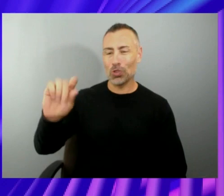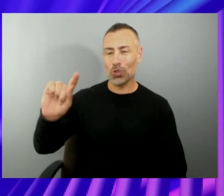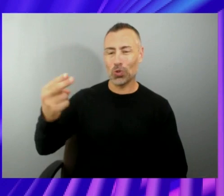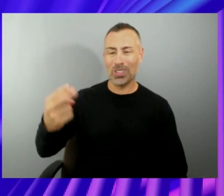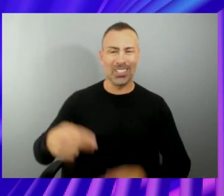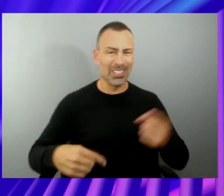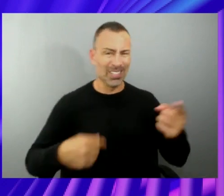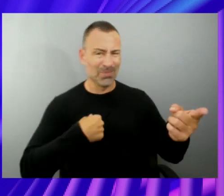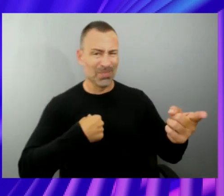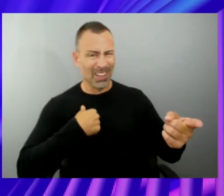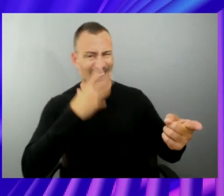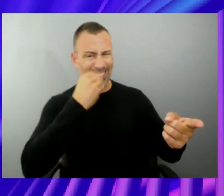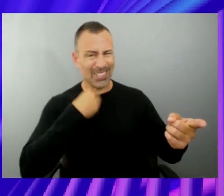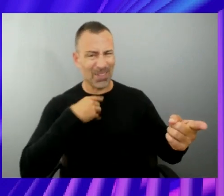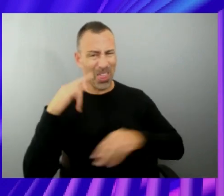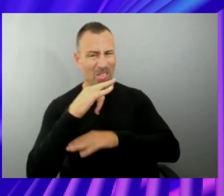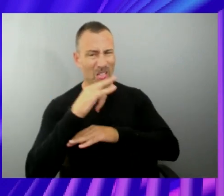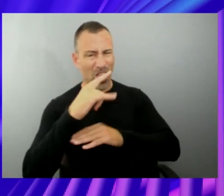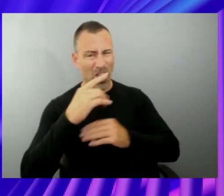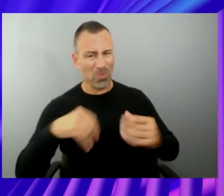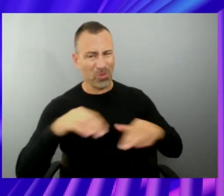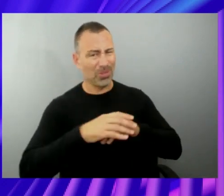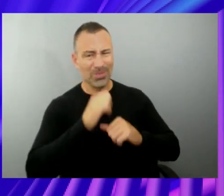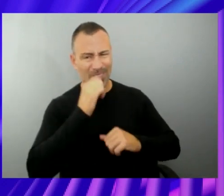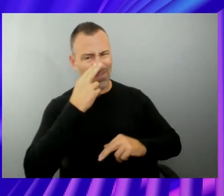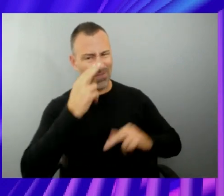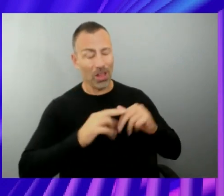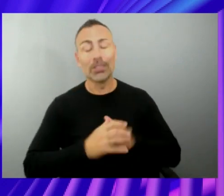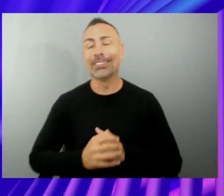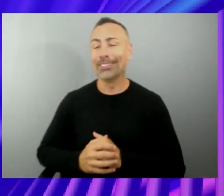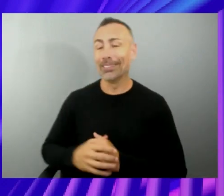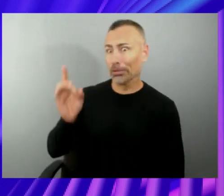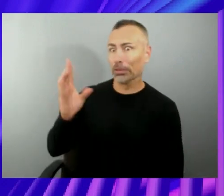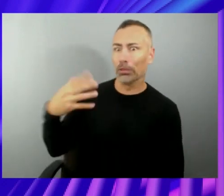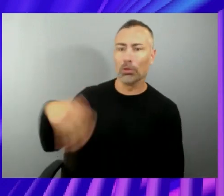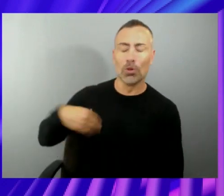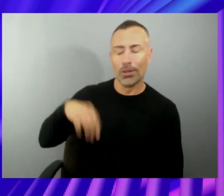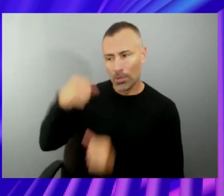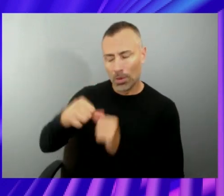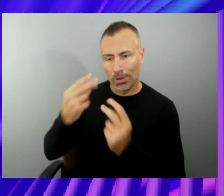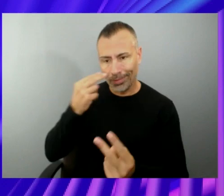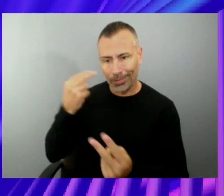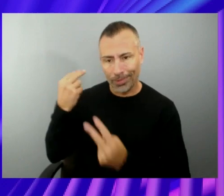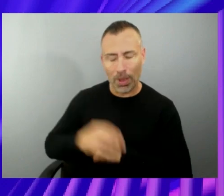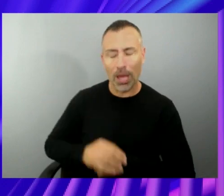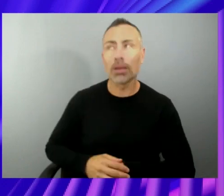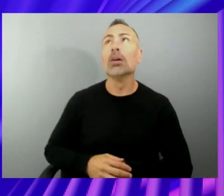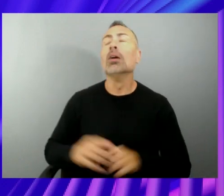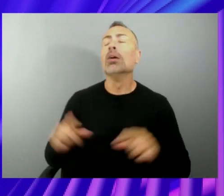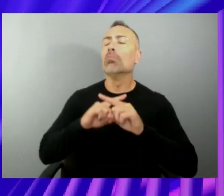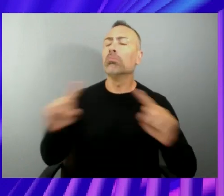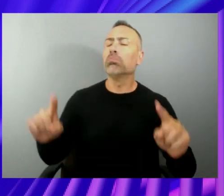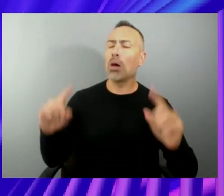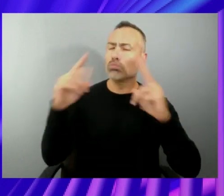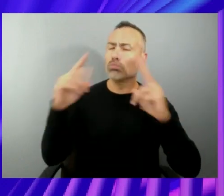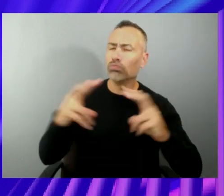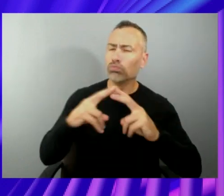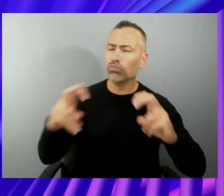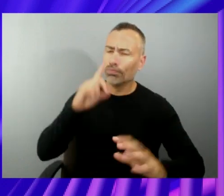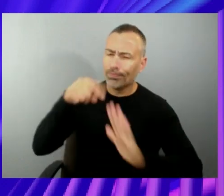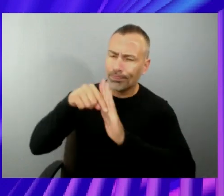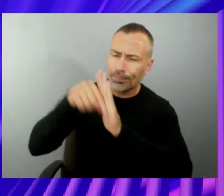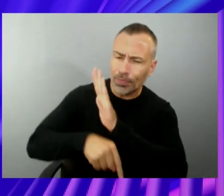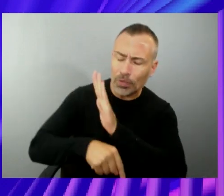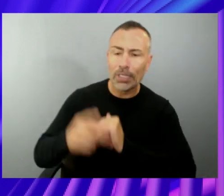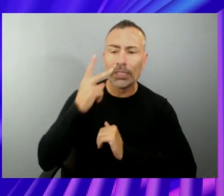was not fun. It was terrible. So we took a very deep dive into the most common security incidents that we